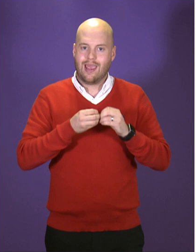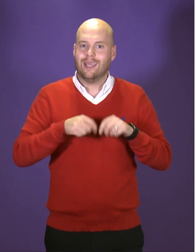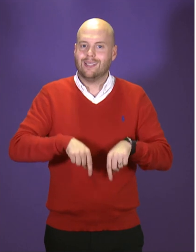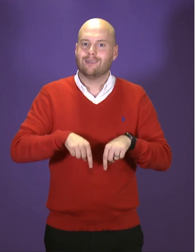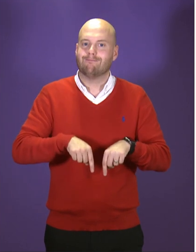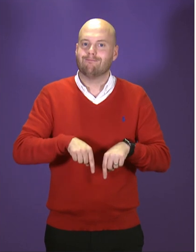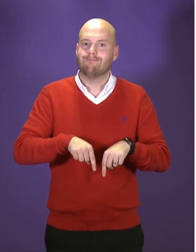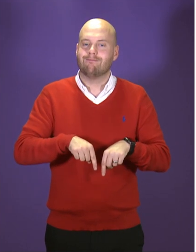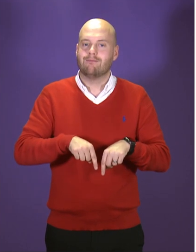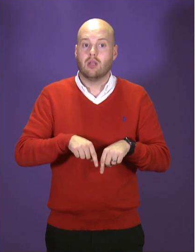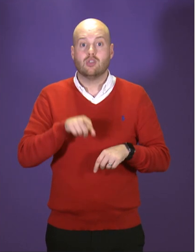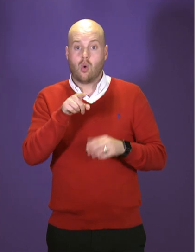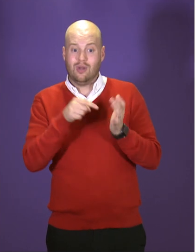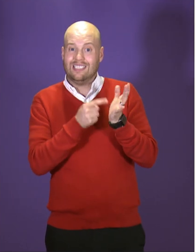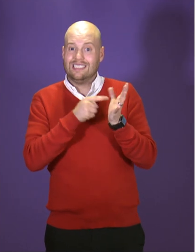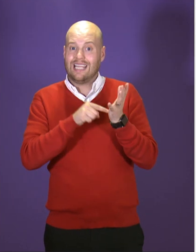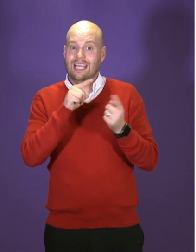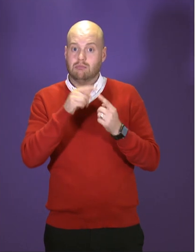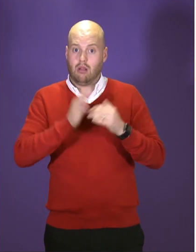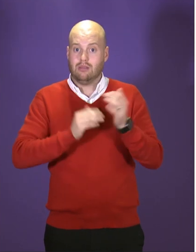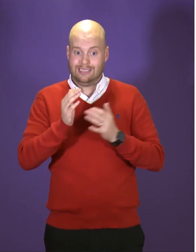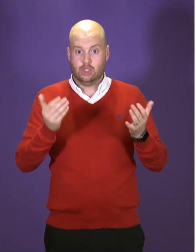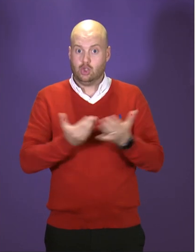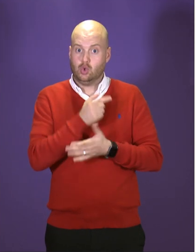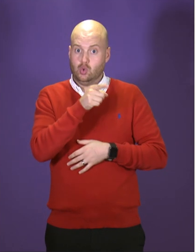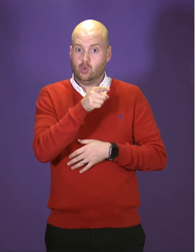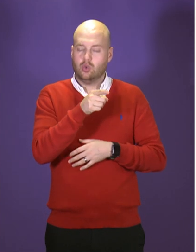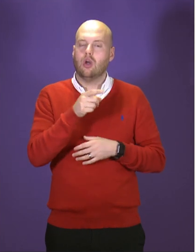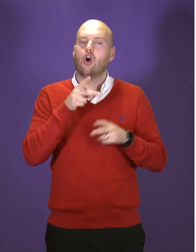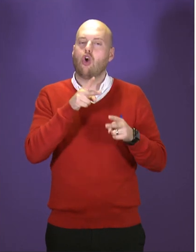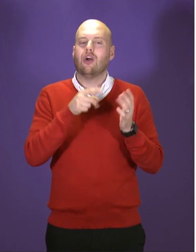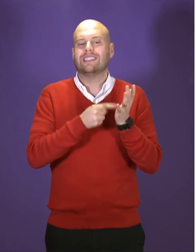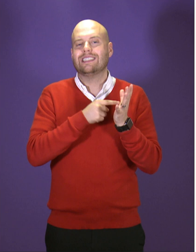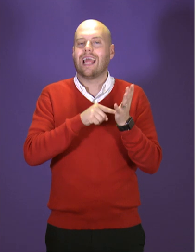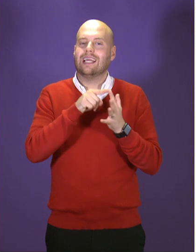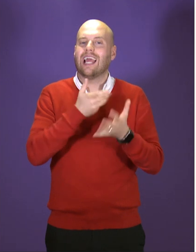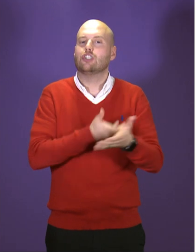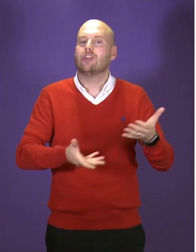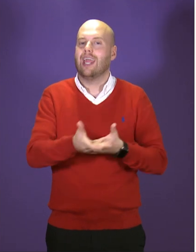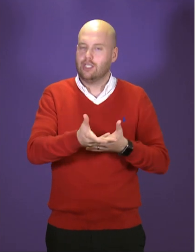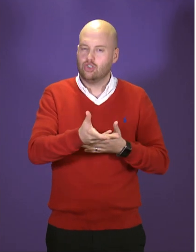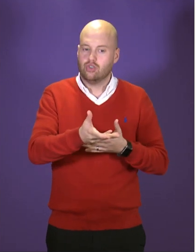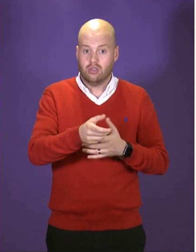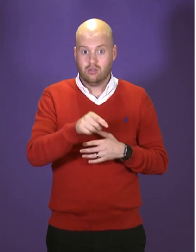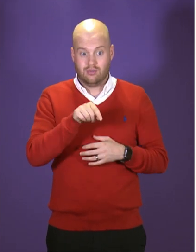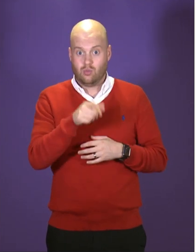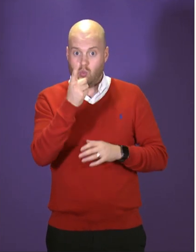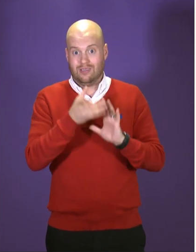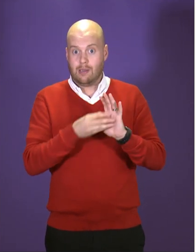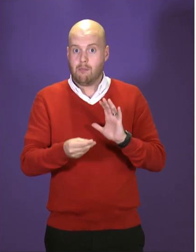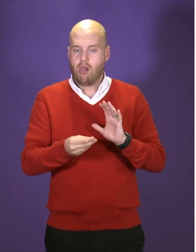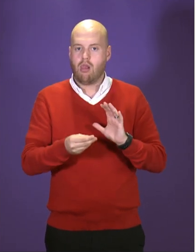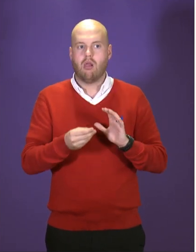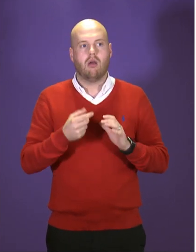explored within the new Tate building itself, within Tate Exchange. And this was part of a project that invited our